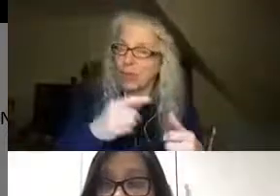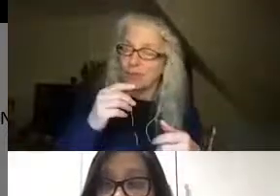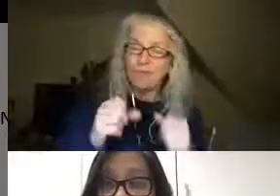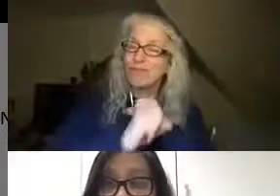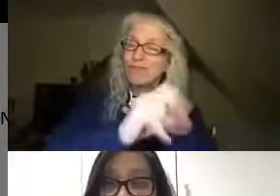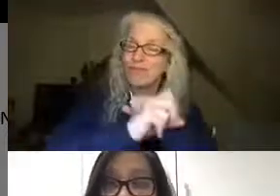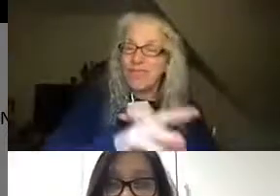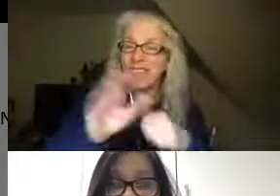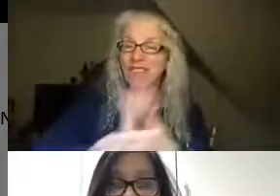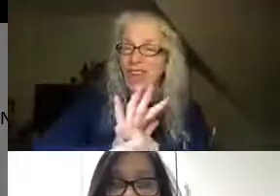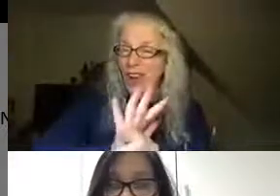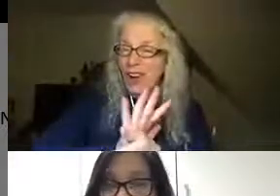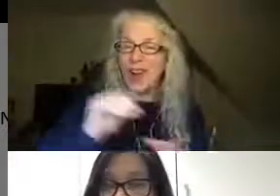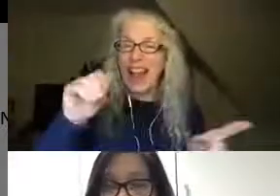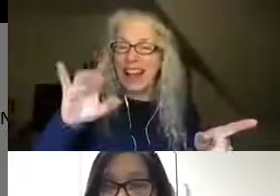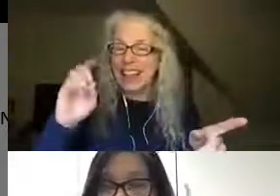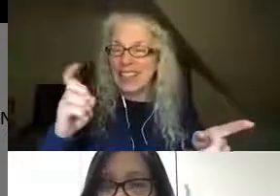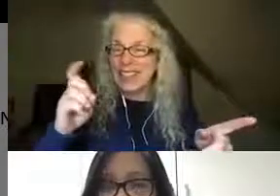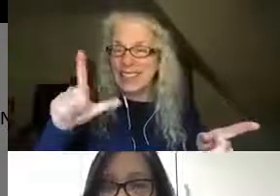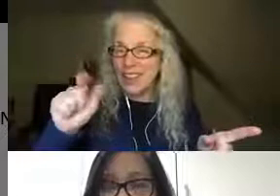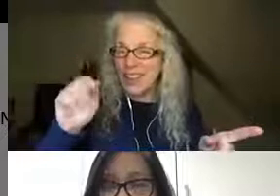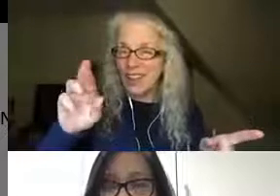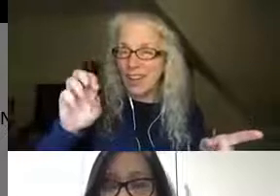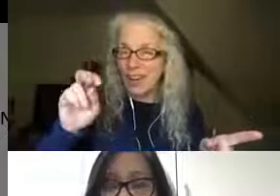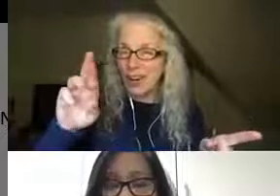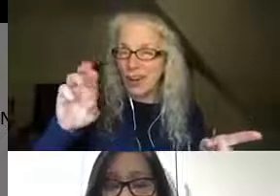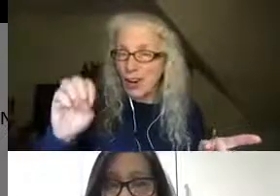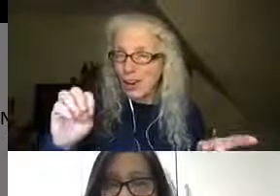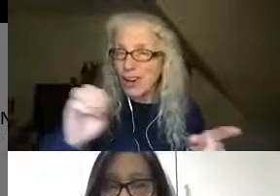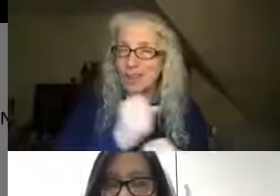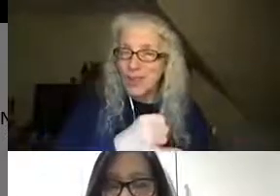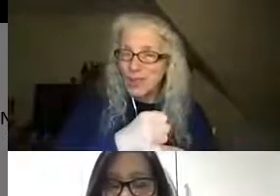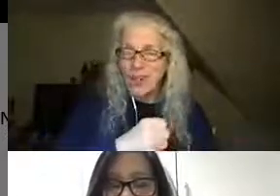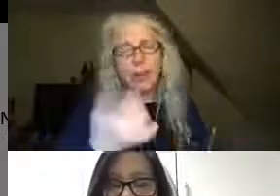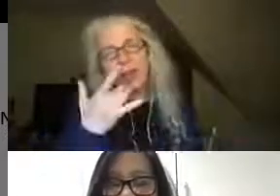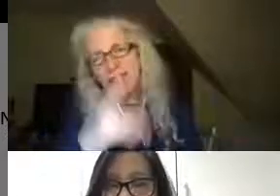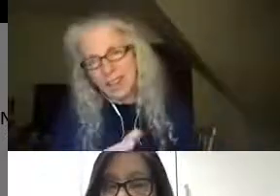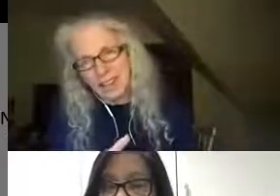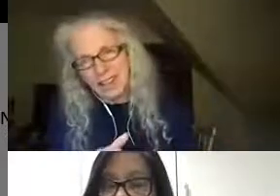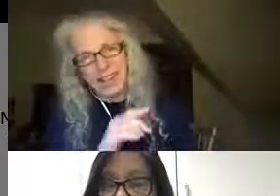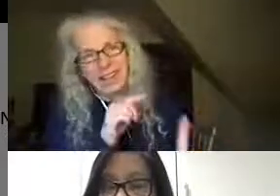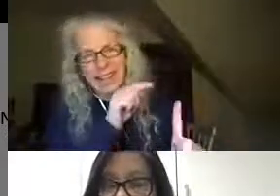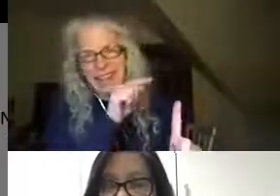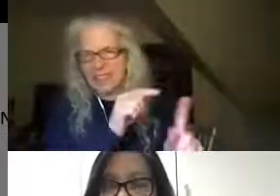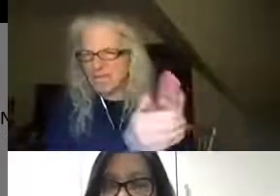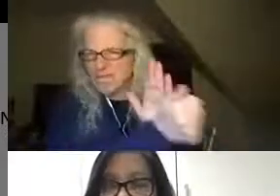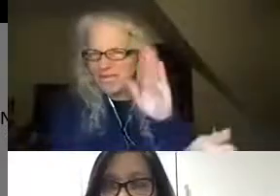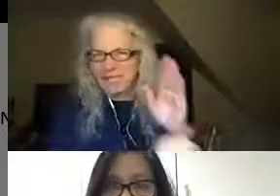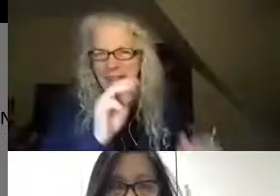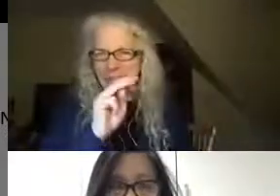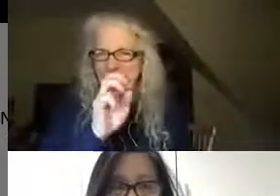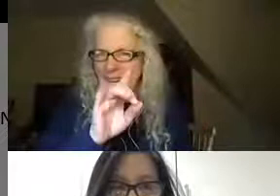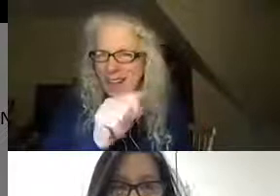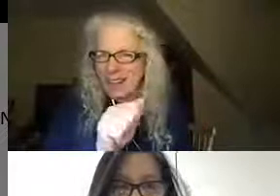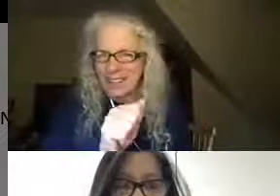LaFerriere was able to produce, and we're so lucky to have his media skills as a member